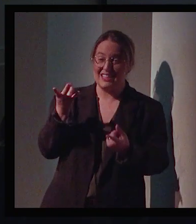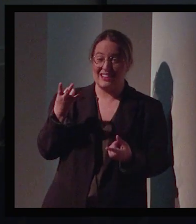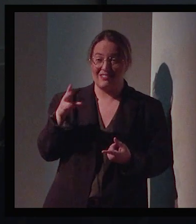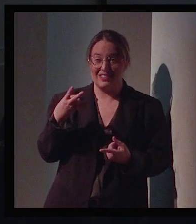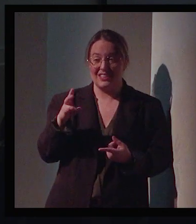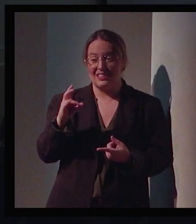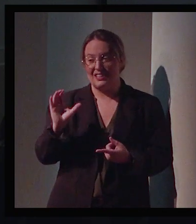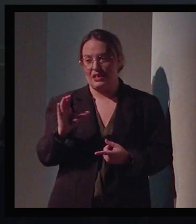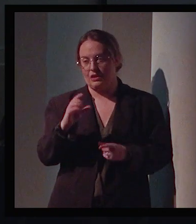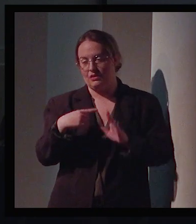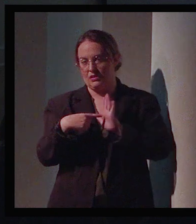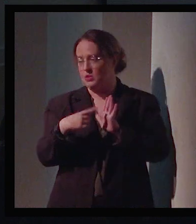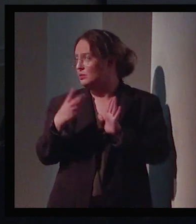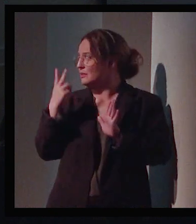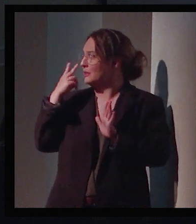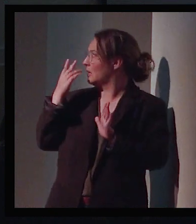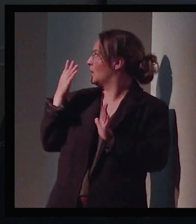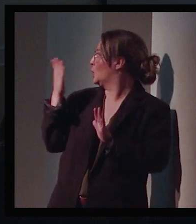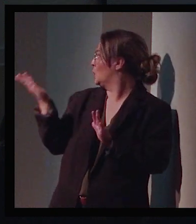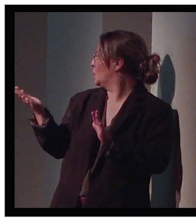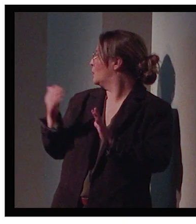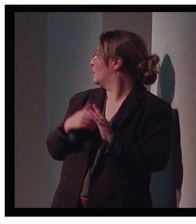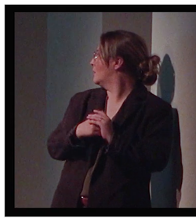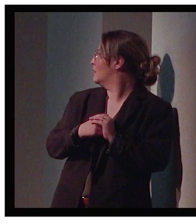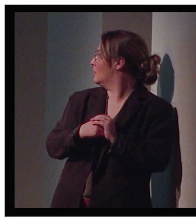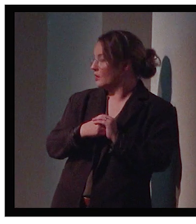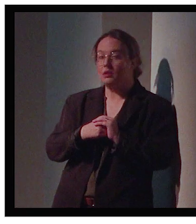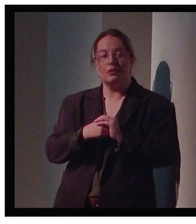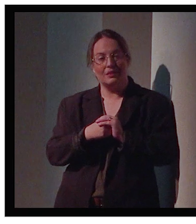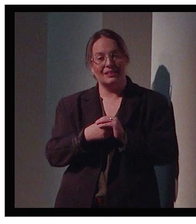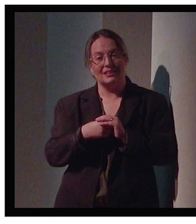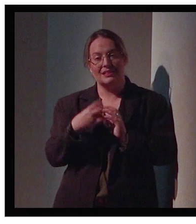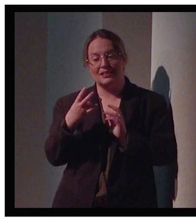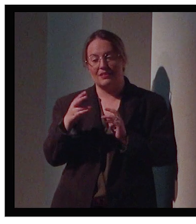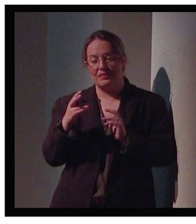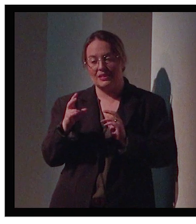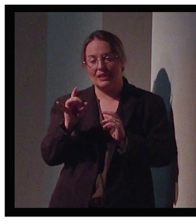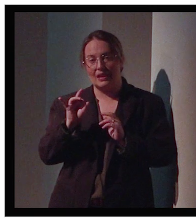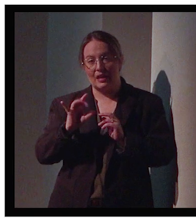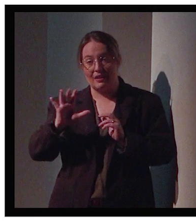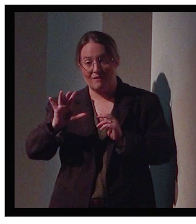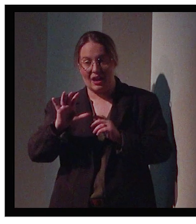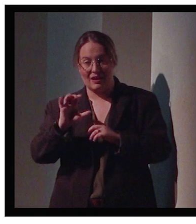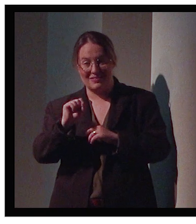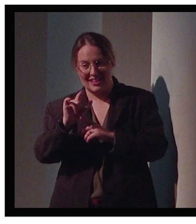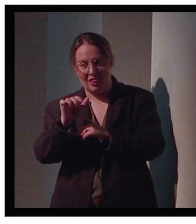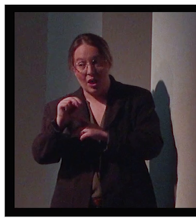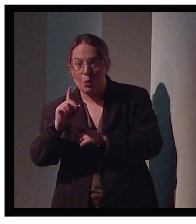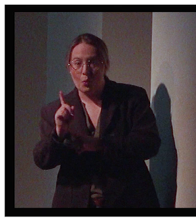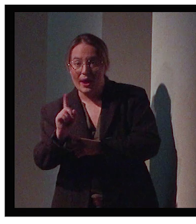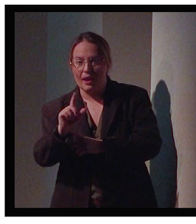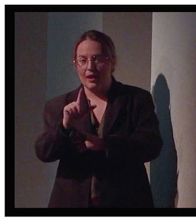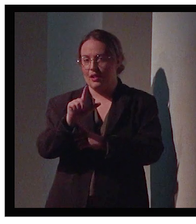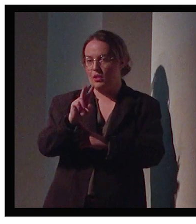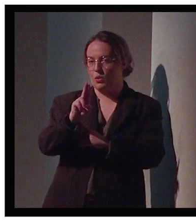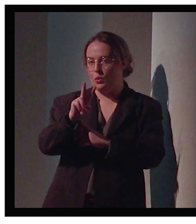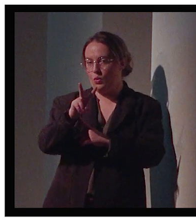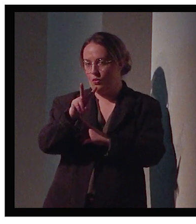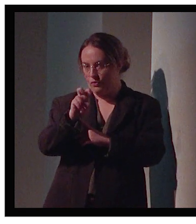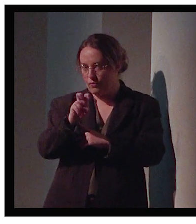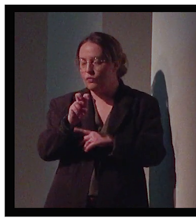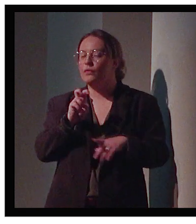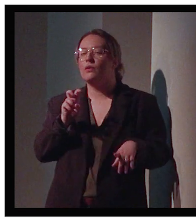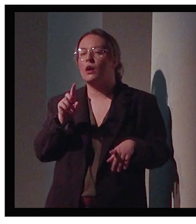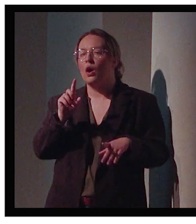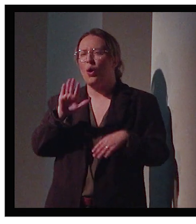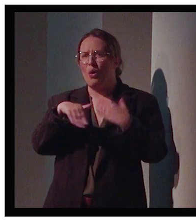the illustration that I'm showing you here, it's the 1785 Salon, which was held at the Louvre. And amid all the historical